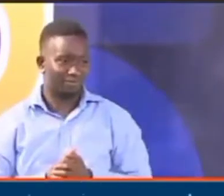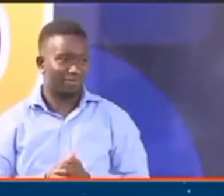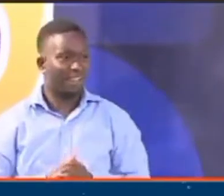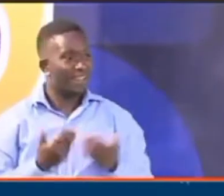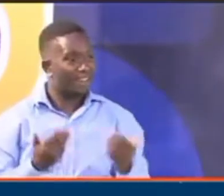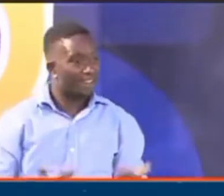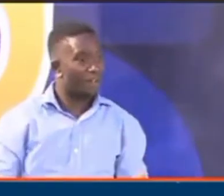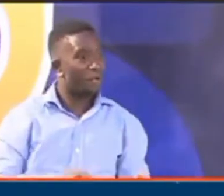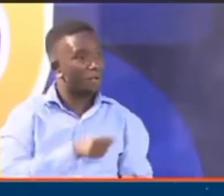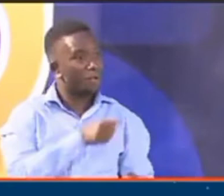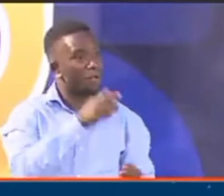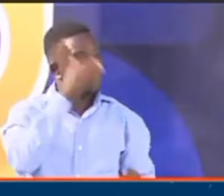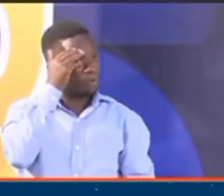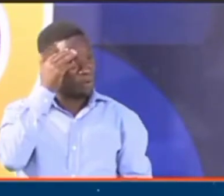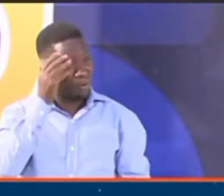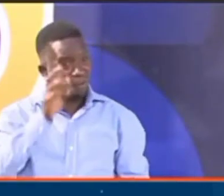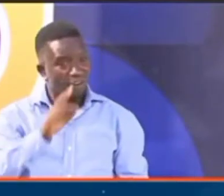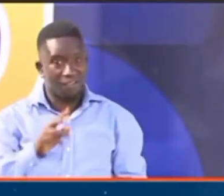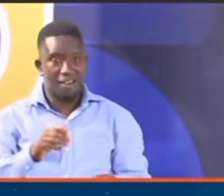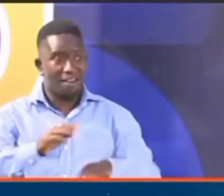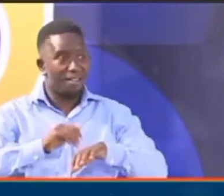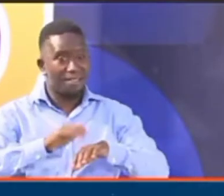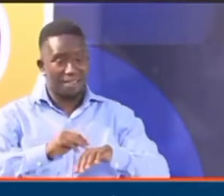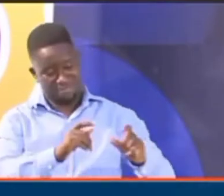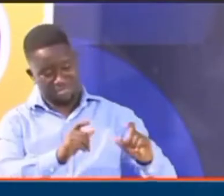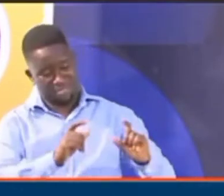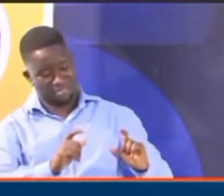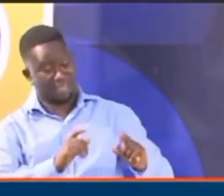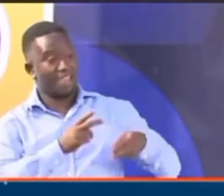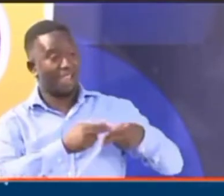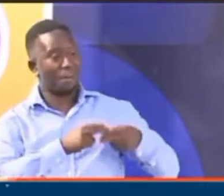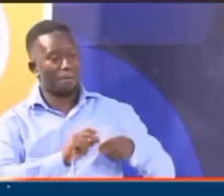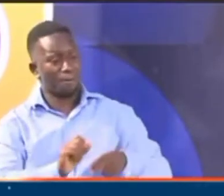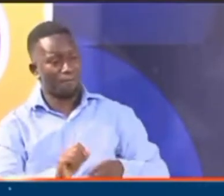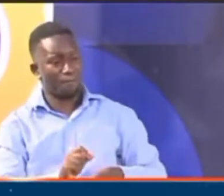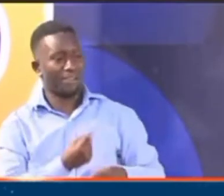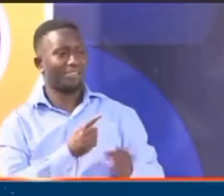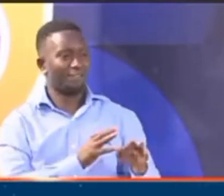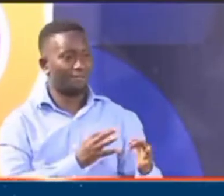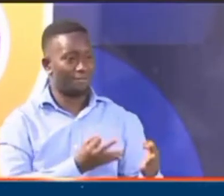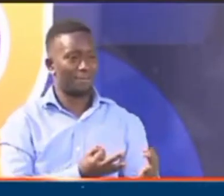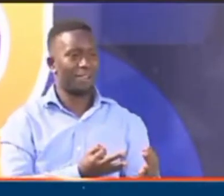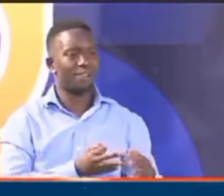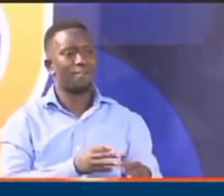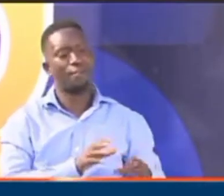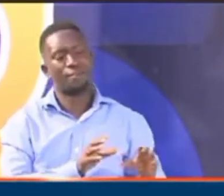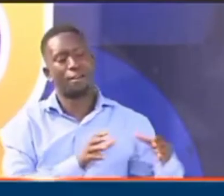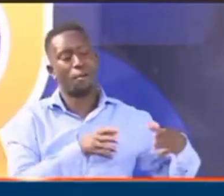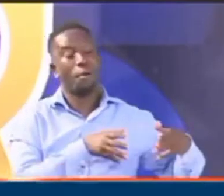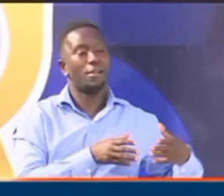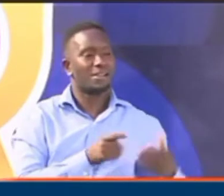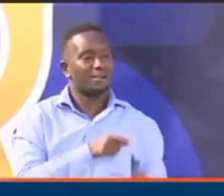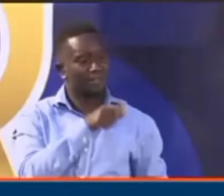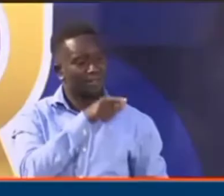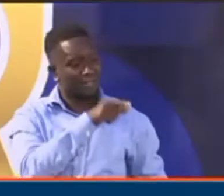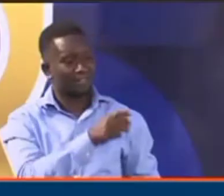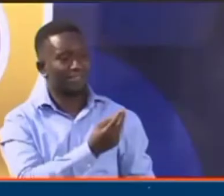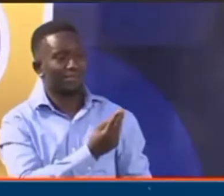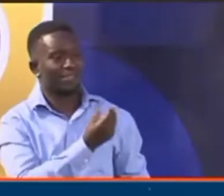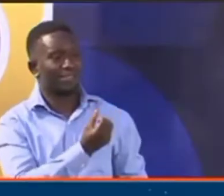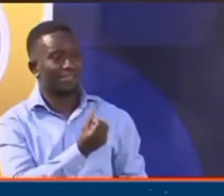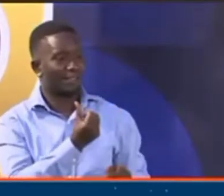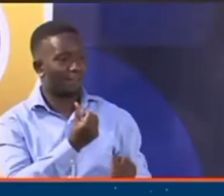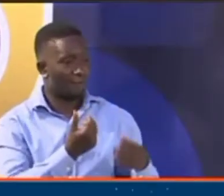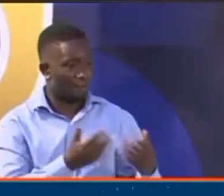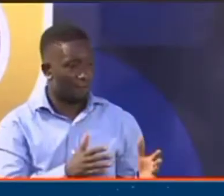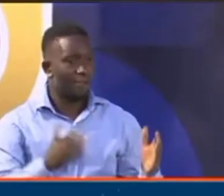Just so you know, we are called the first family of the cohort. Yeah. These 26 really encouraged me. I